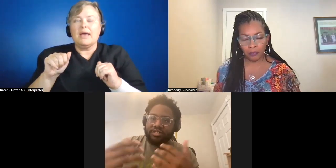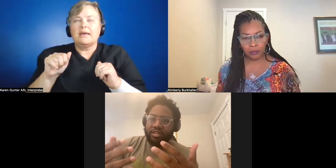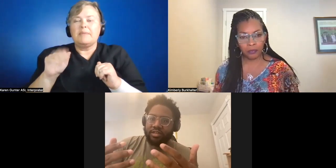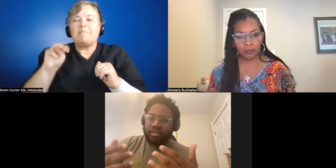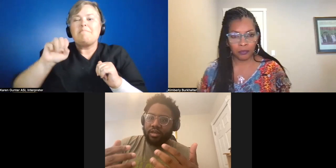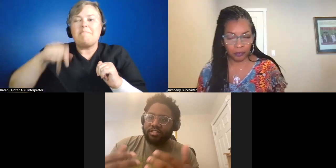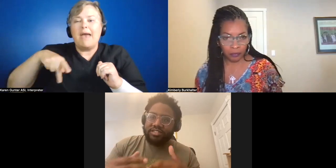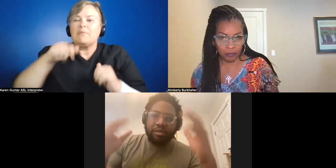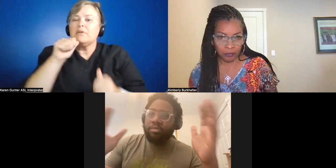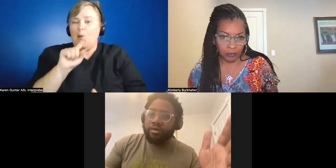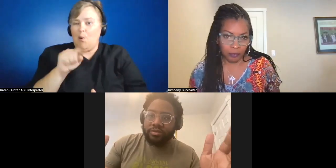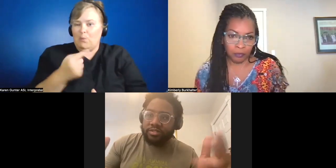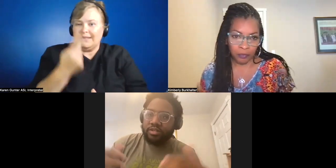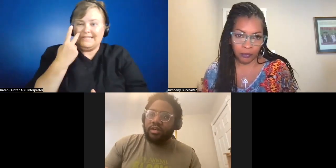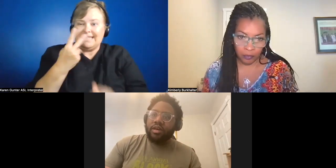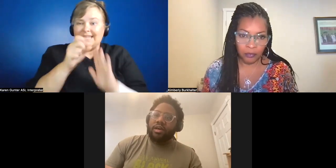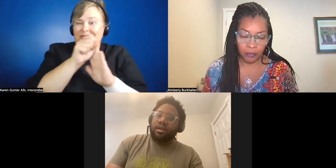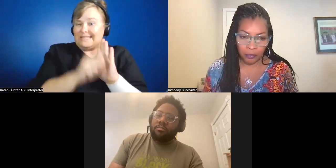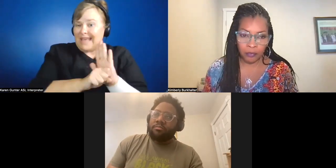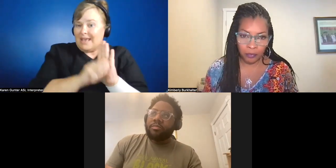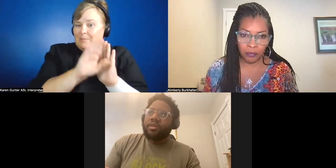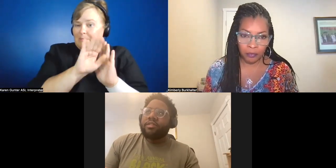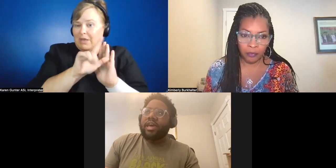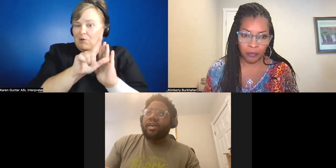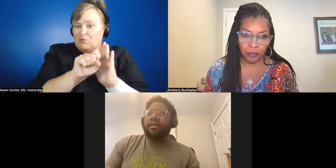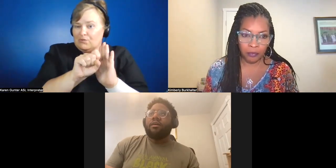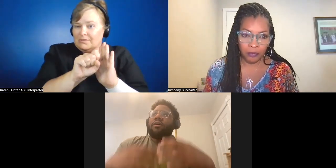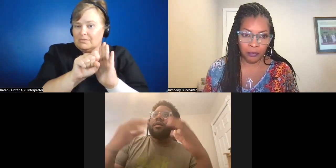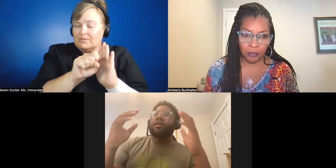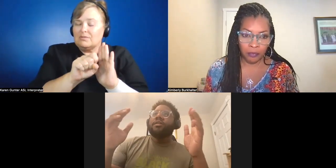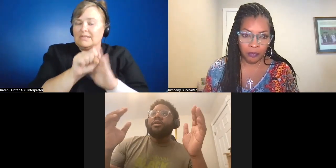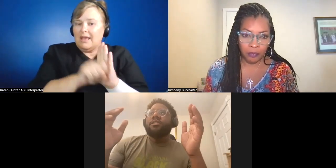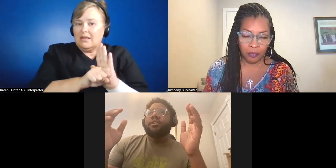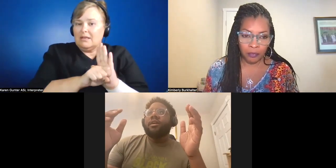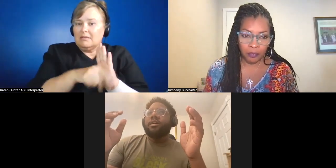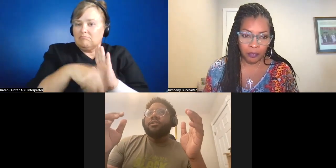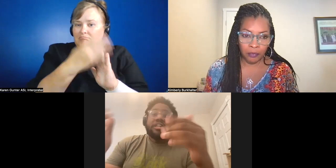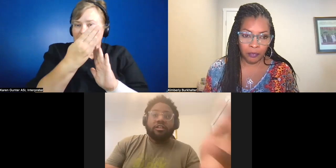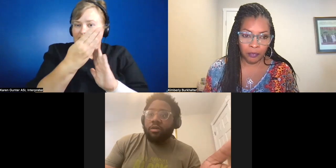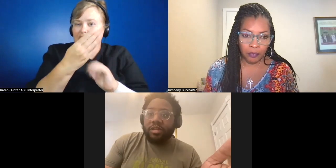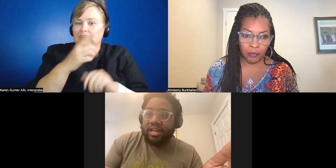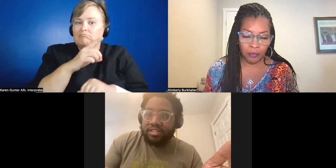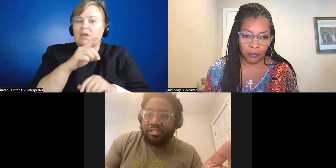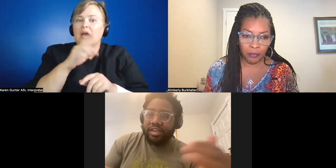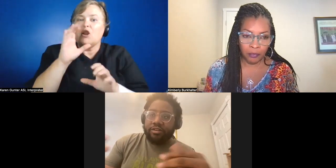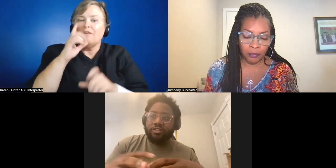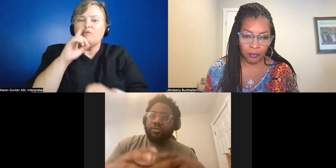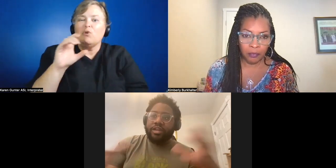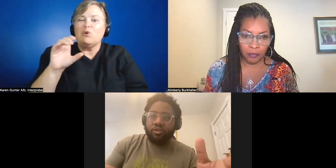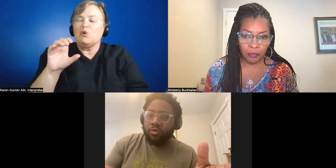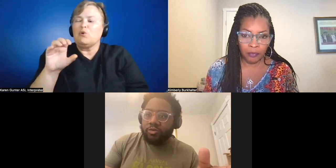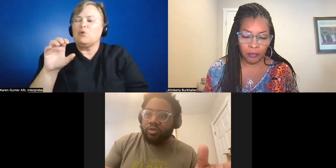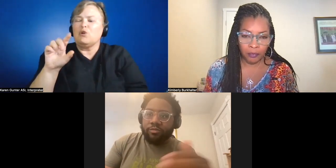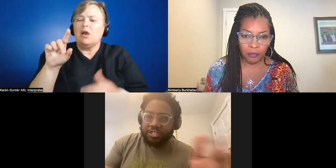we seeing state bills that are seeking to criminalize educators,